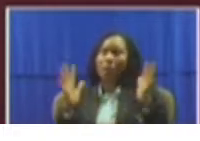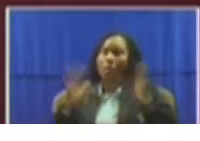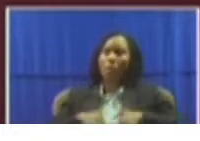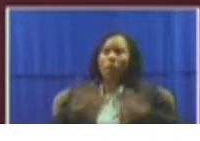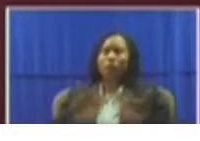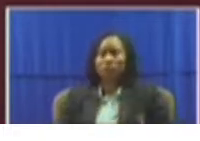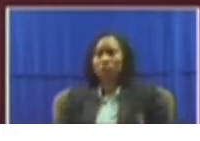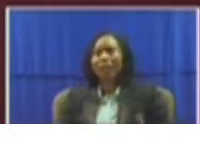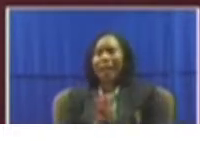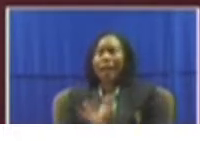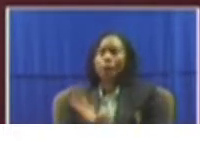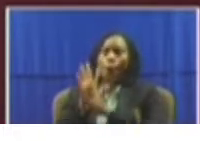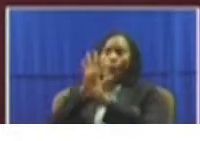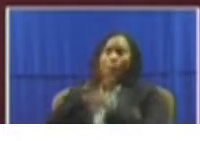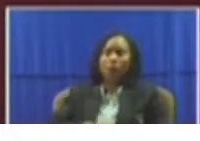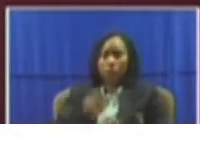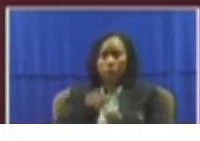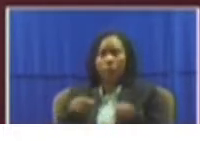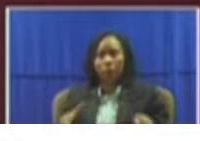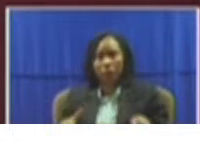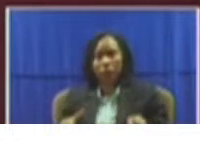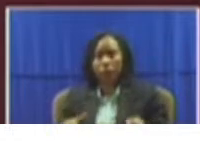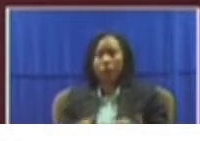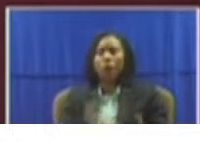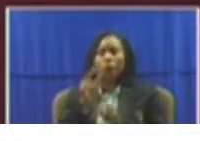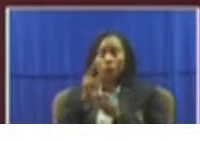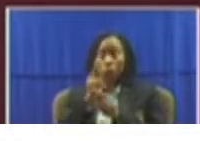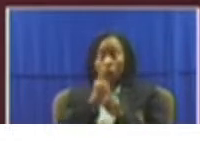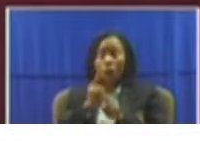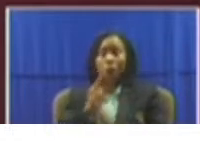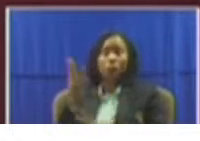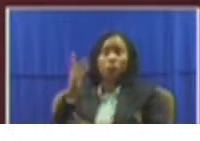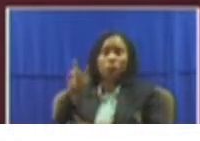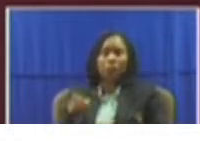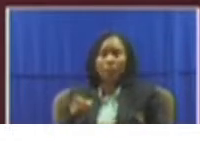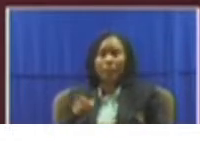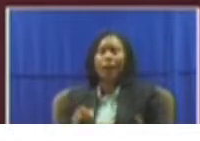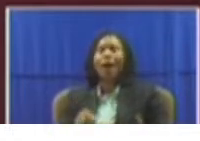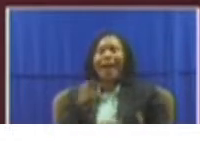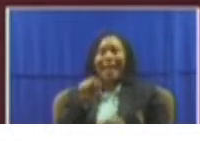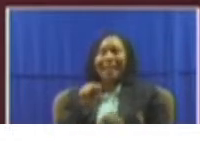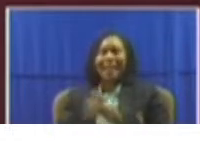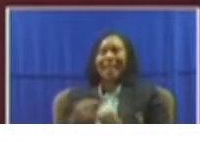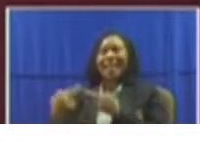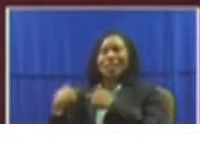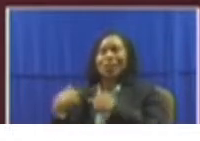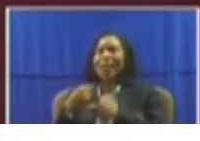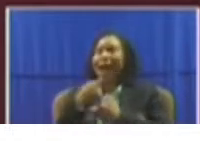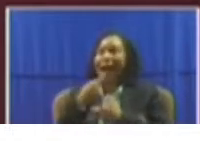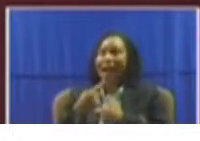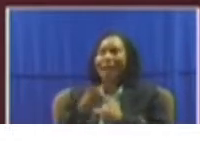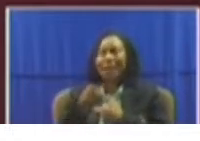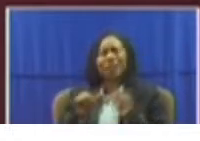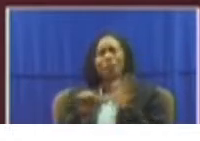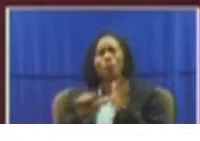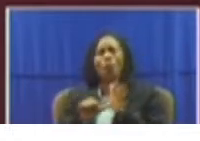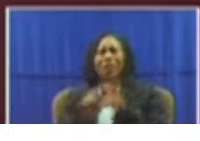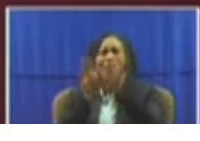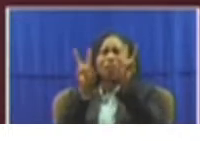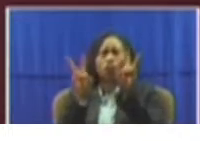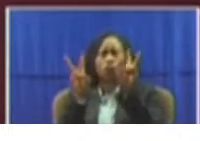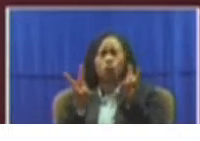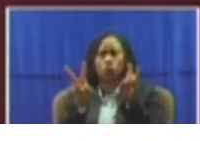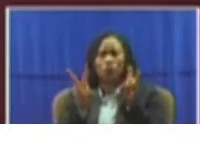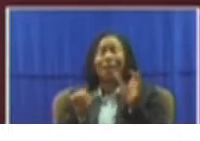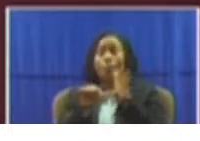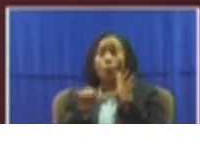Honorable Speaker, oversight and accountability are matters that are key to an effective and efficient